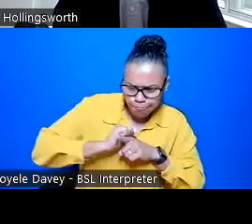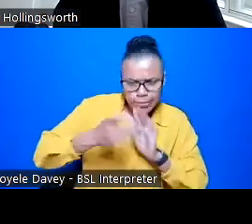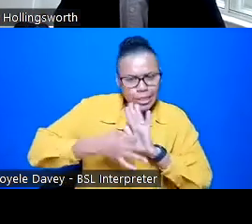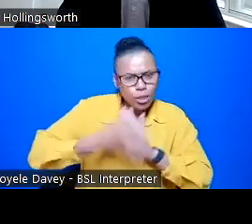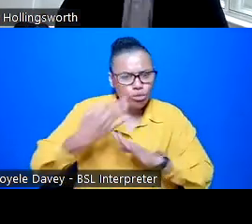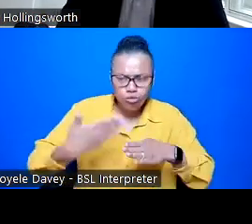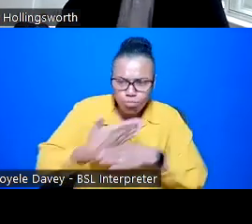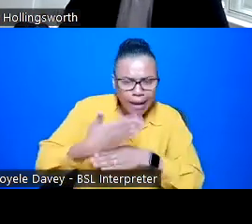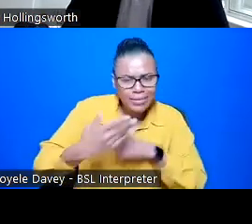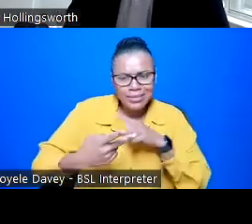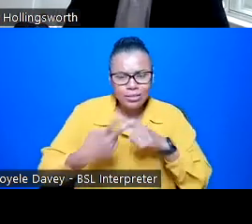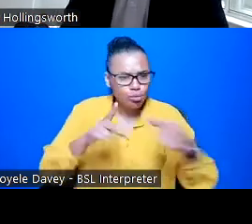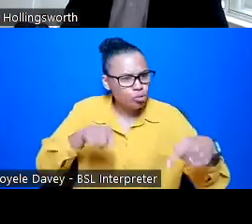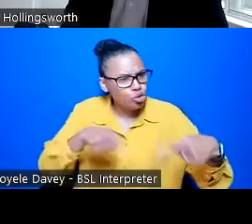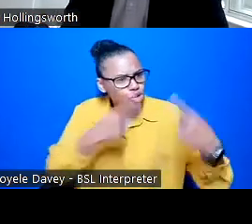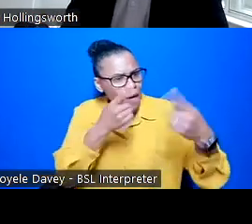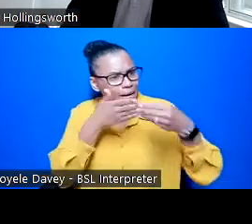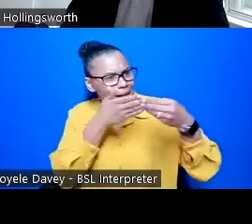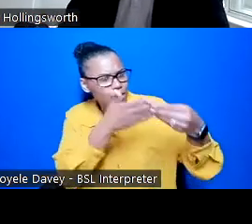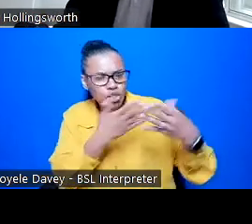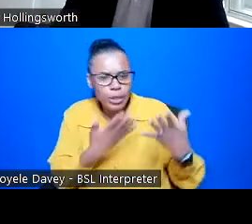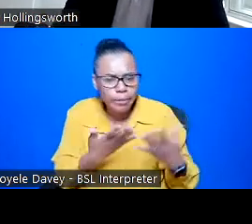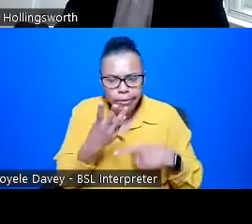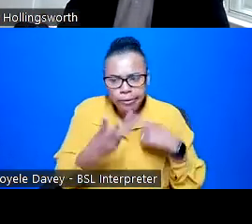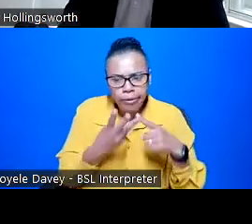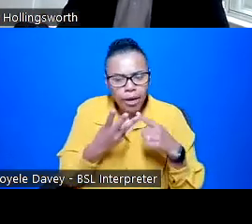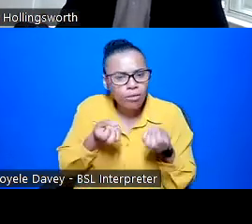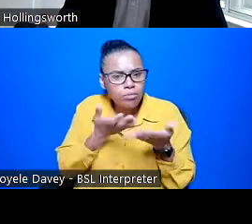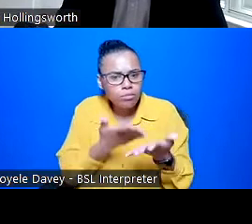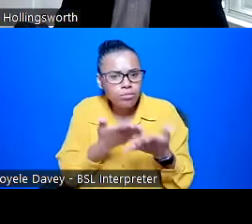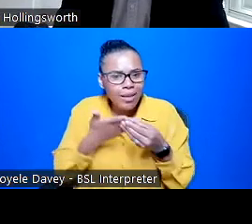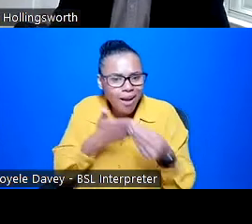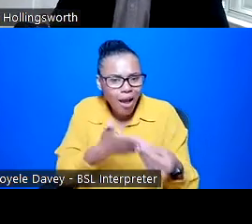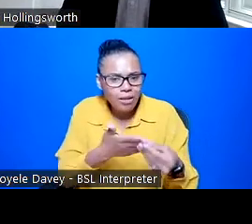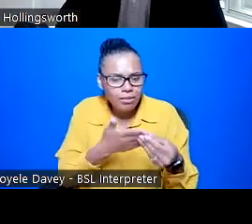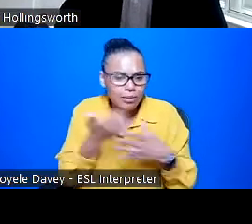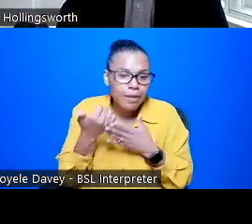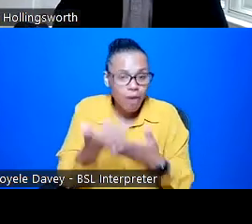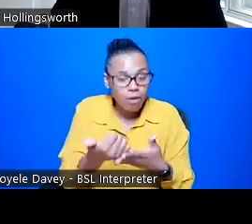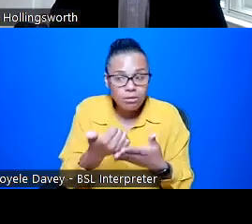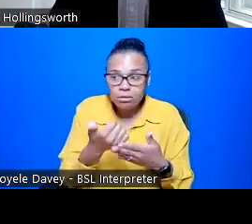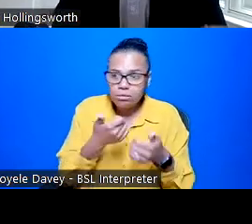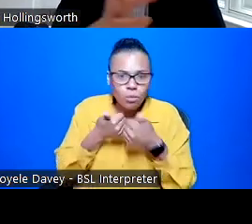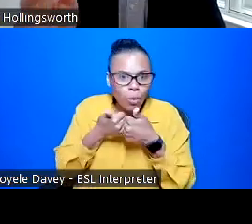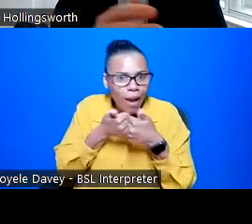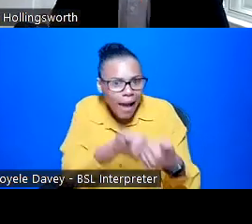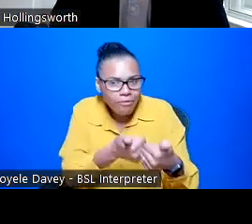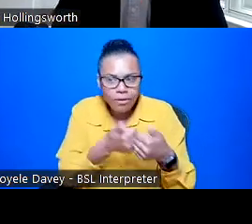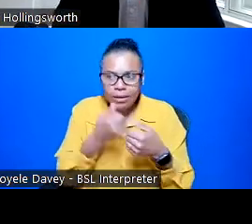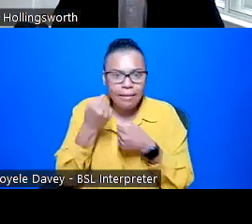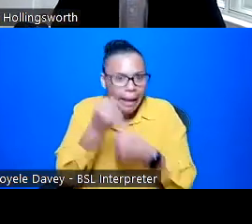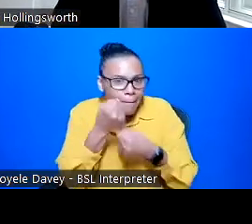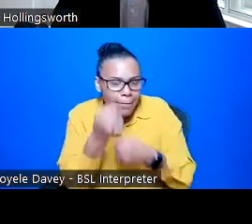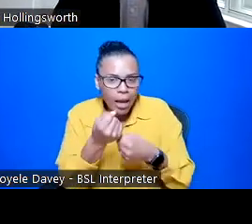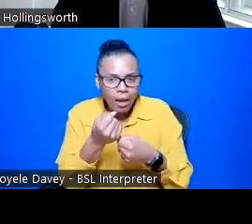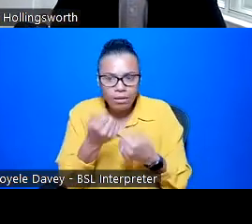leadership commitments, and to provide guidance and advice to the sector, to advocate and campaign, as we've seen even this morning, and